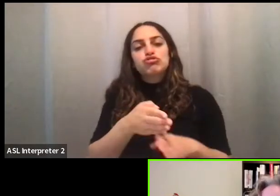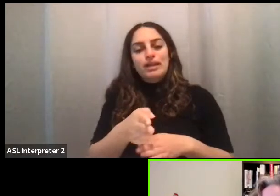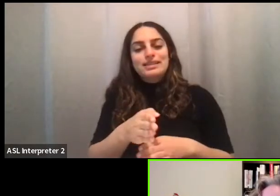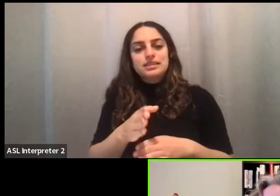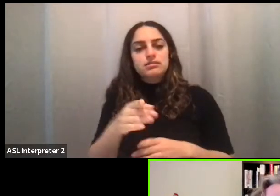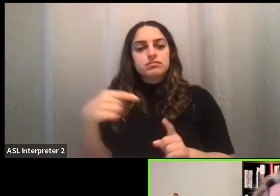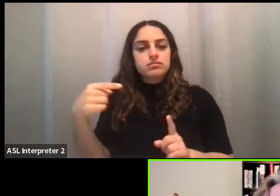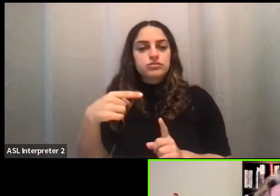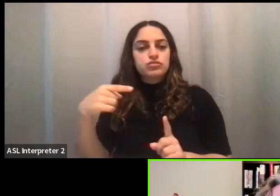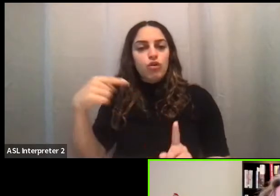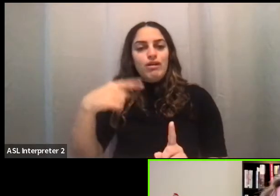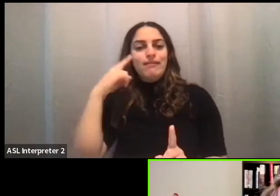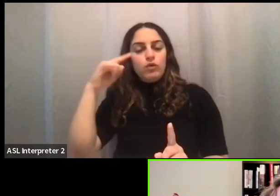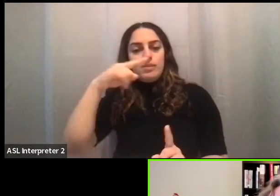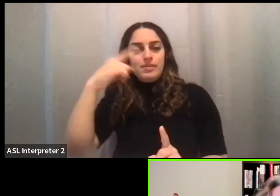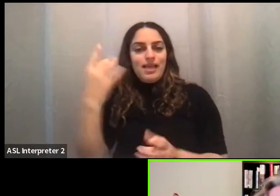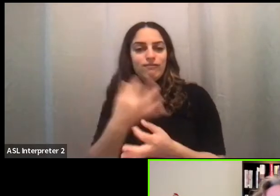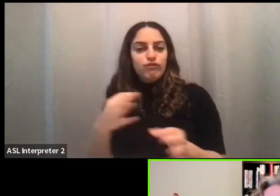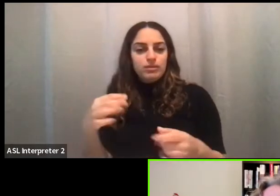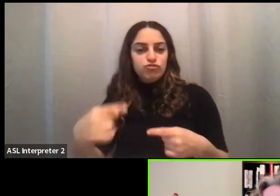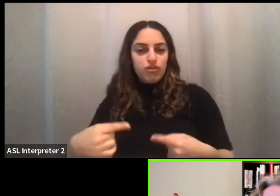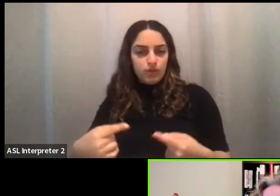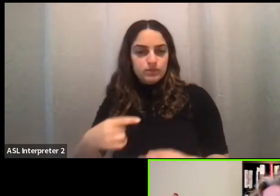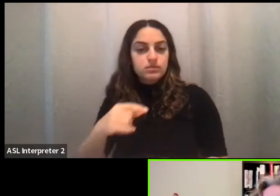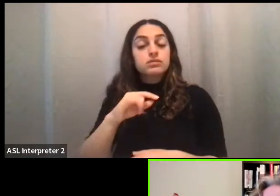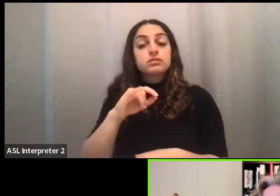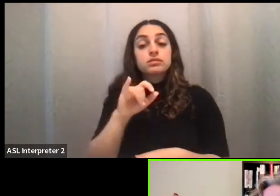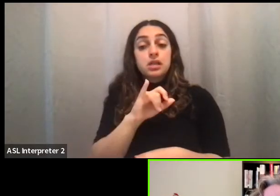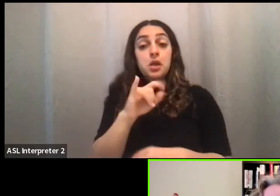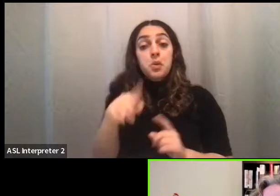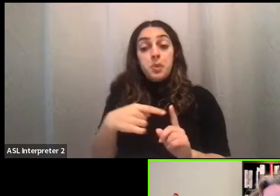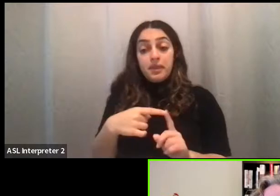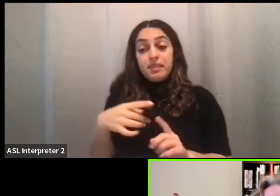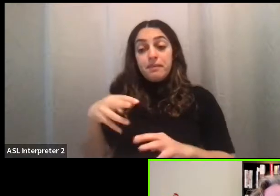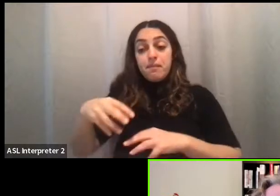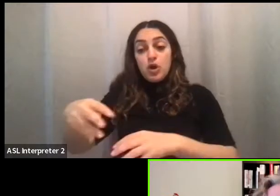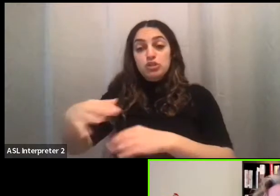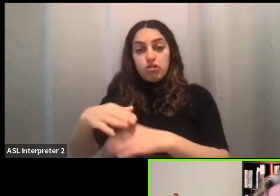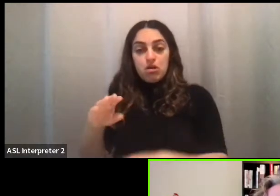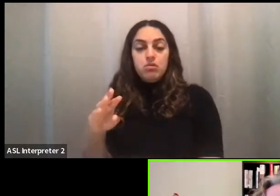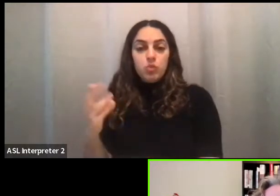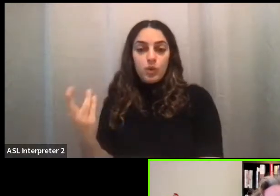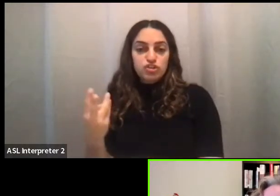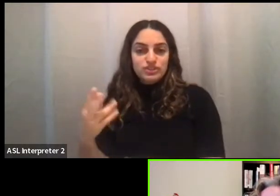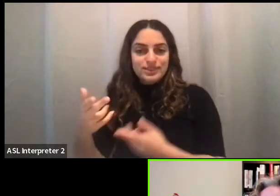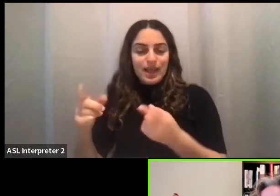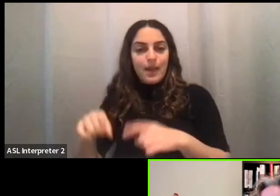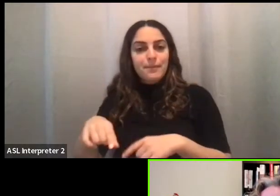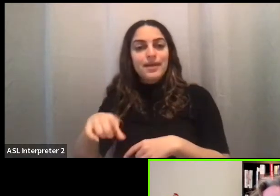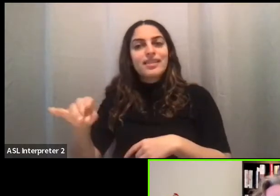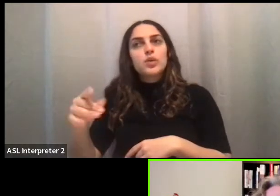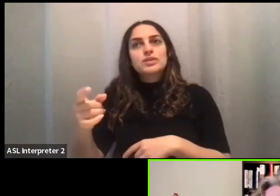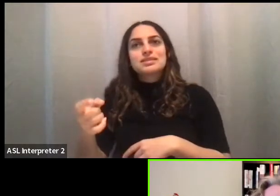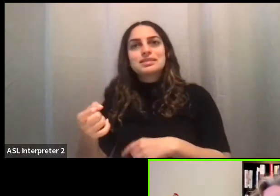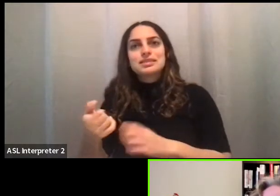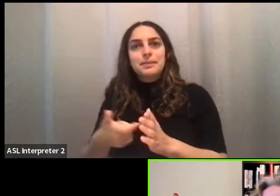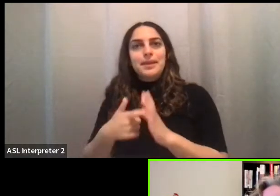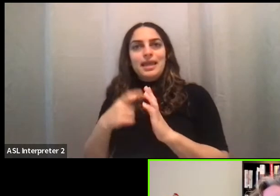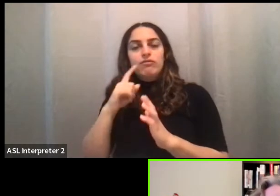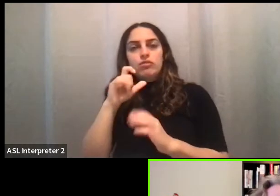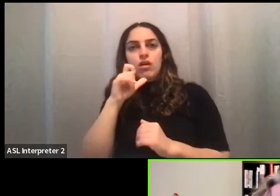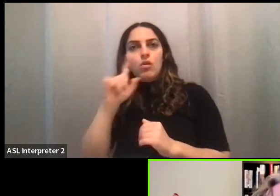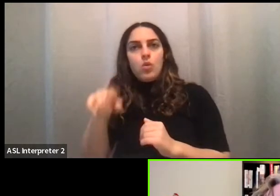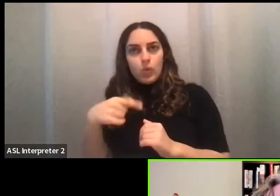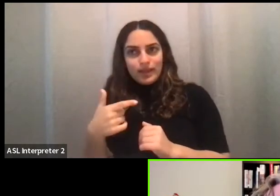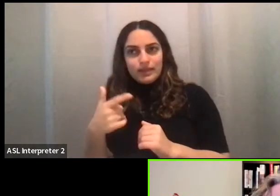freedom struggles such that when the march on washington happened and there was a demand for not just the desegregation of the